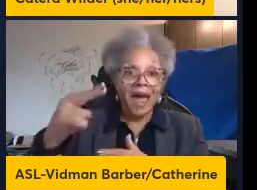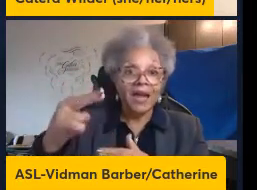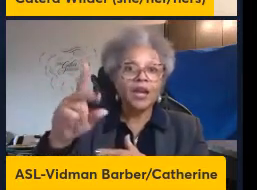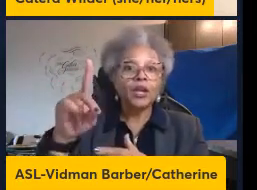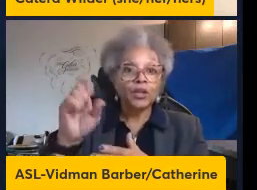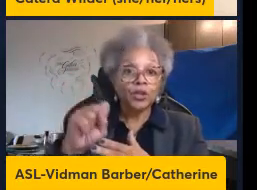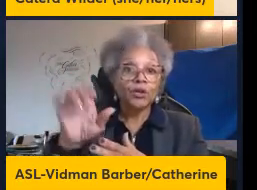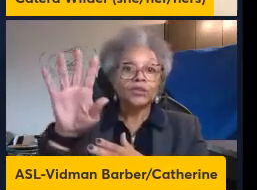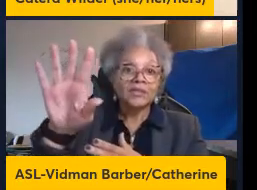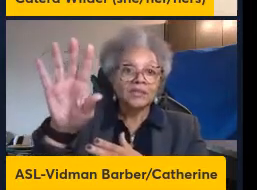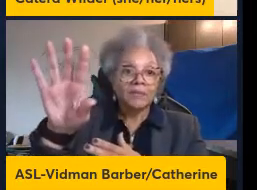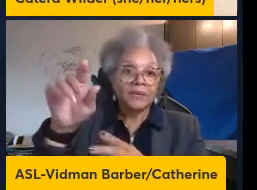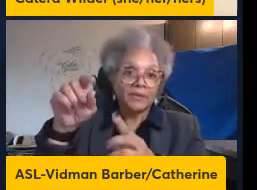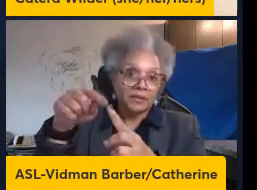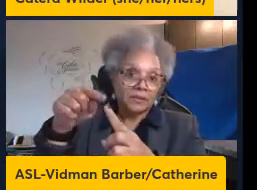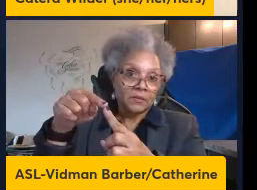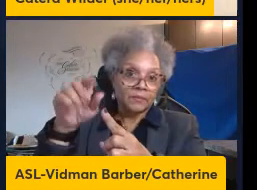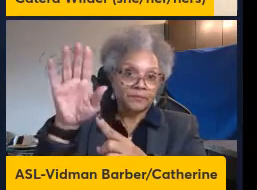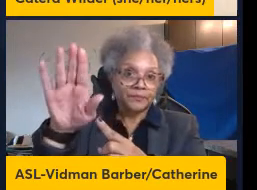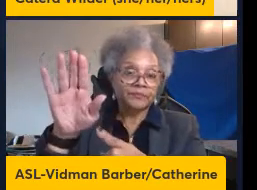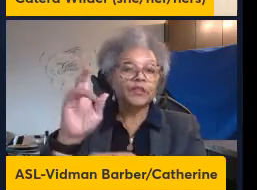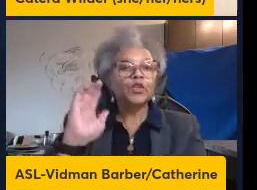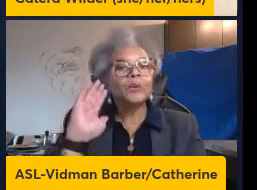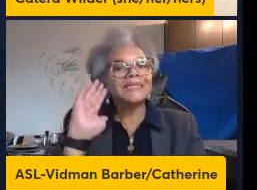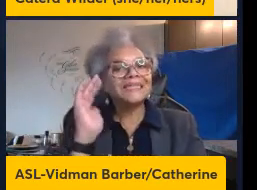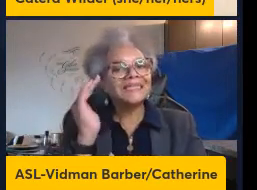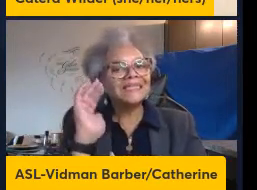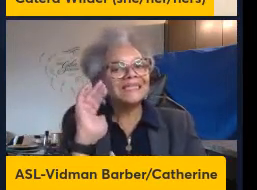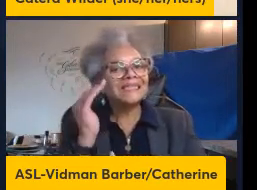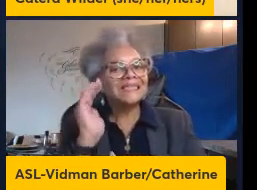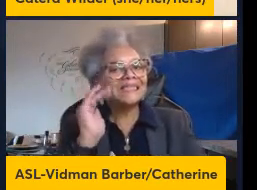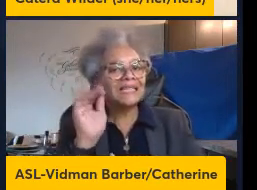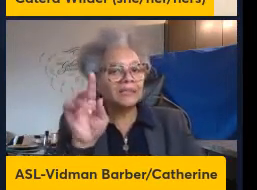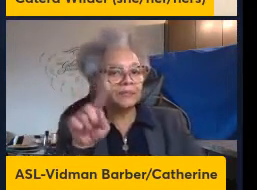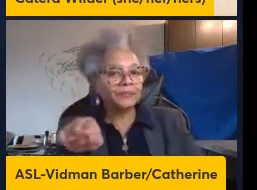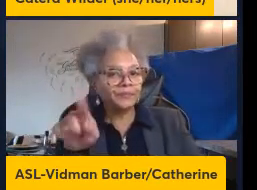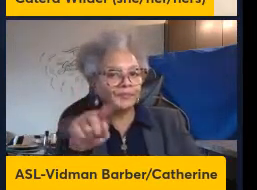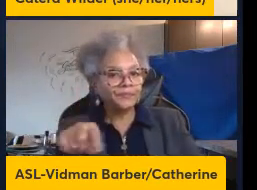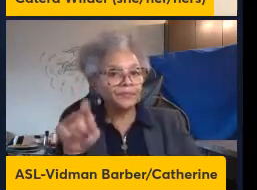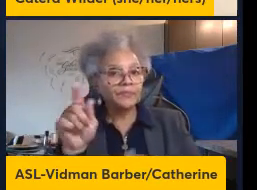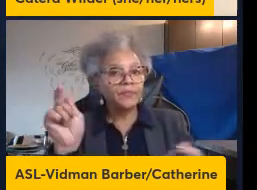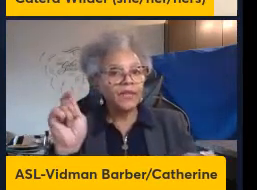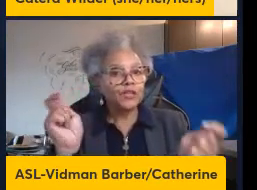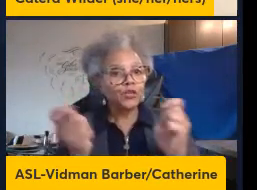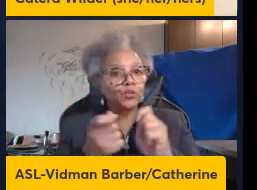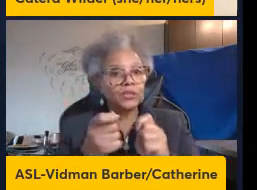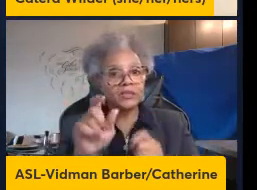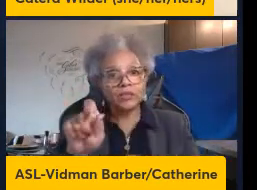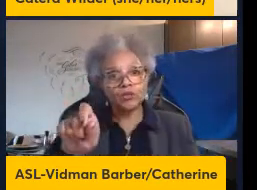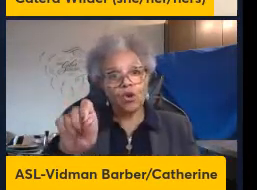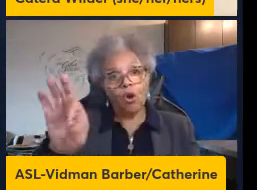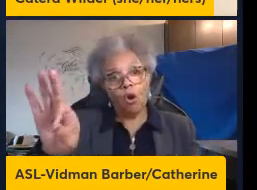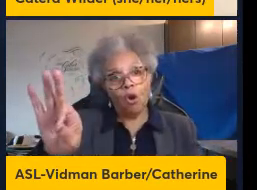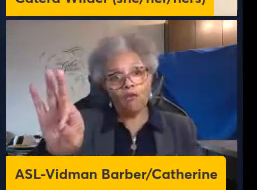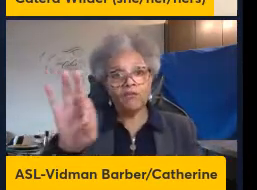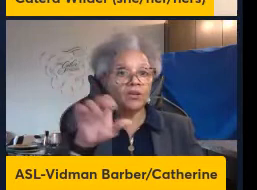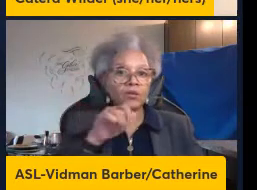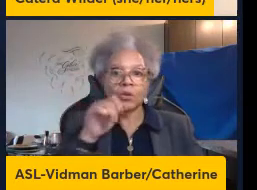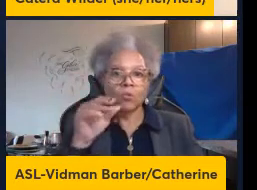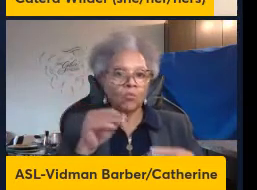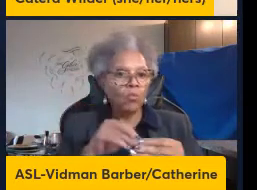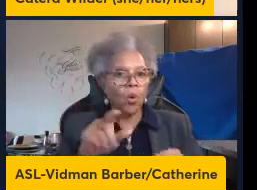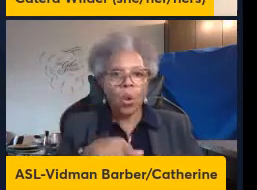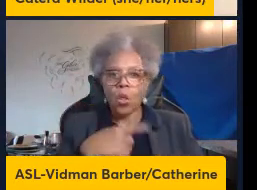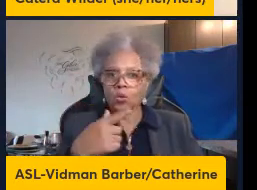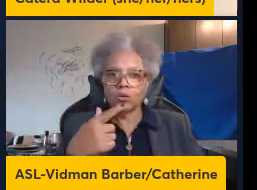clusters out here. And so there does seem to be this switch that turns off when you no longer have longer